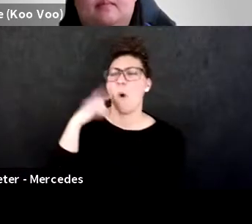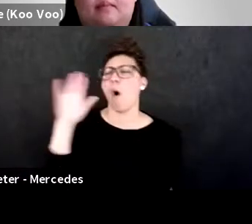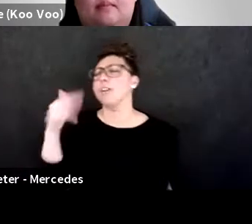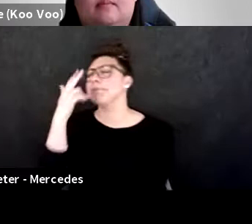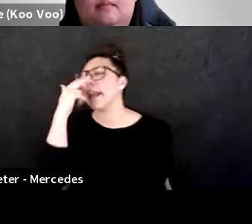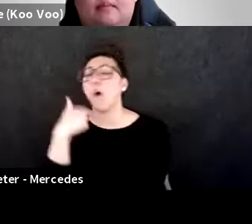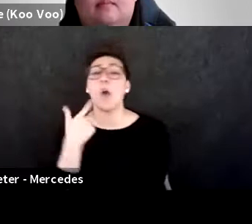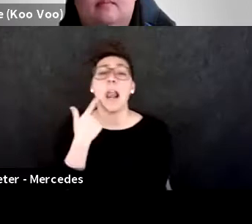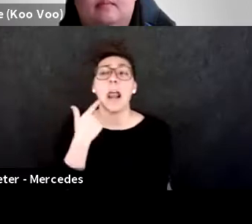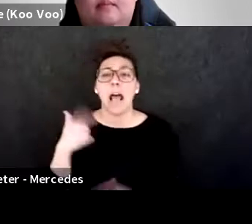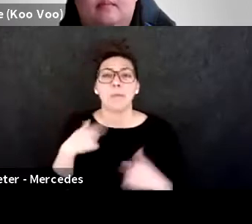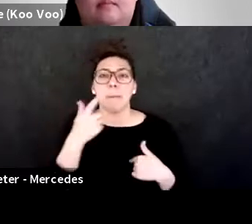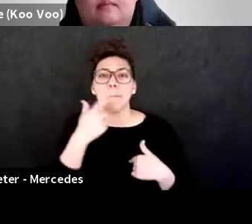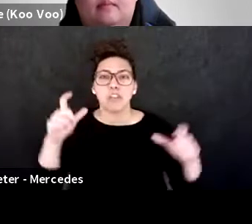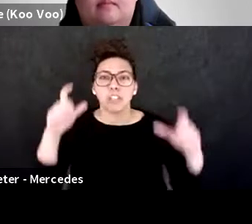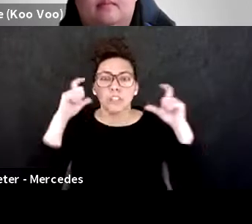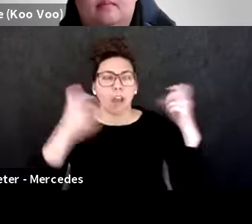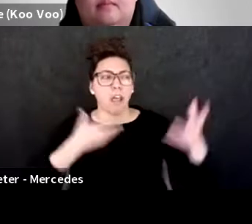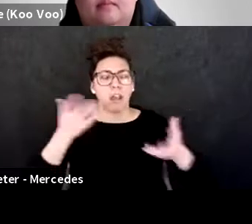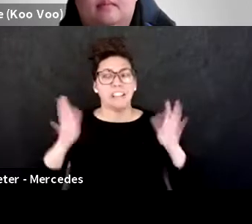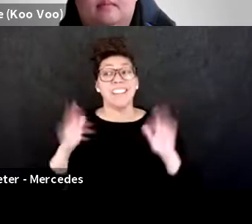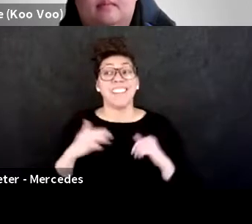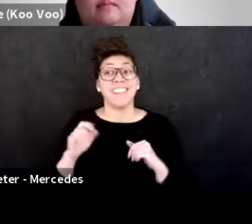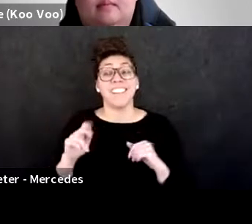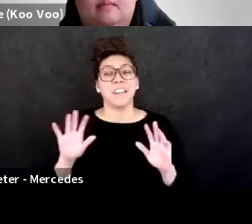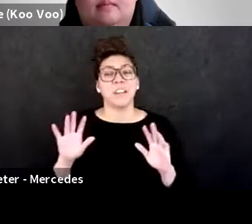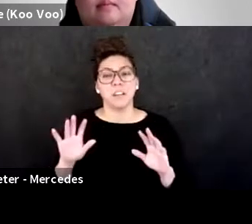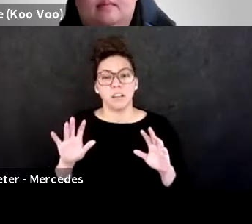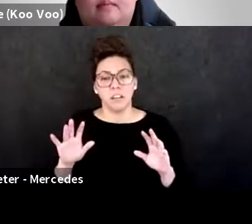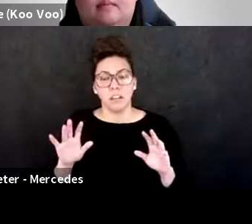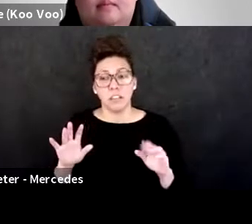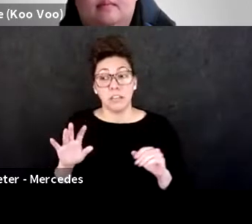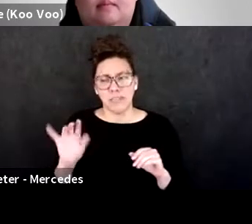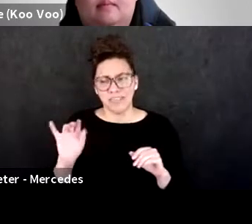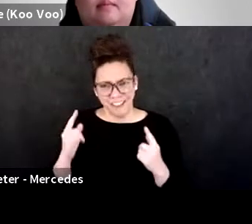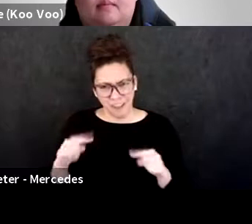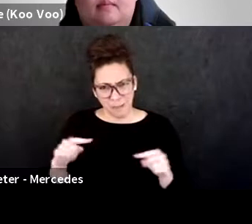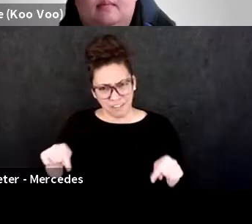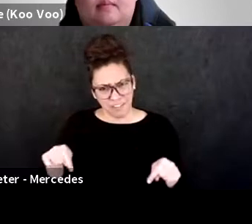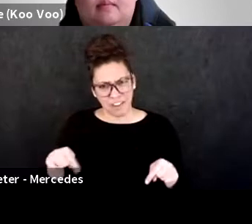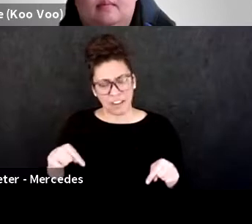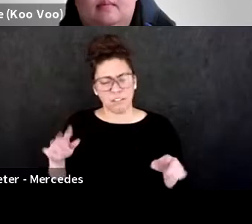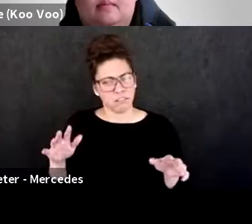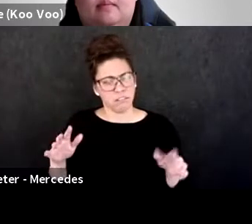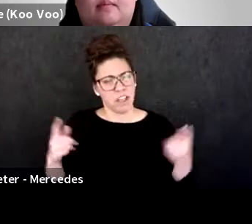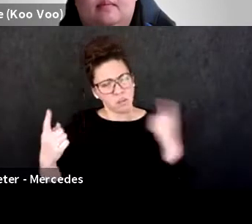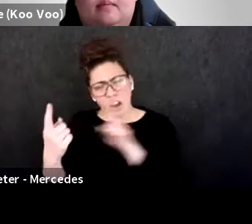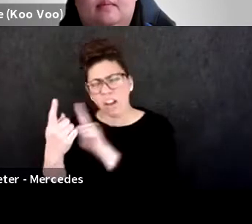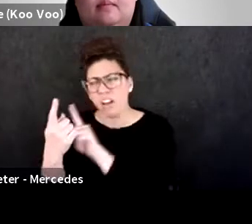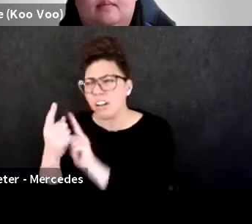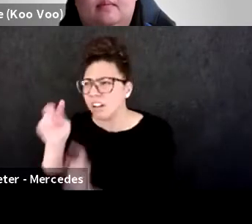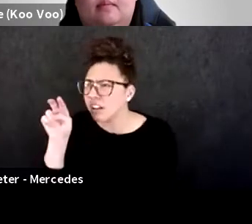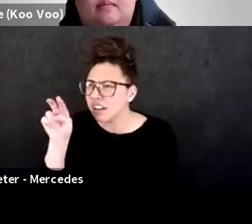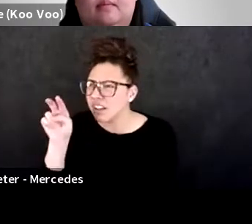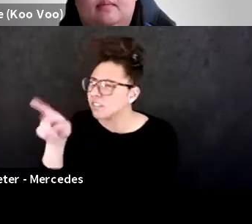nervous and humiliated. But I walked sort of out of the room after him and looked him in the eyes and said, do not